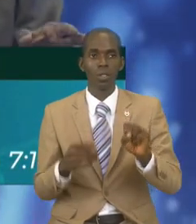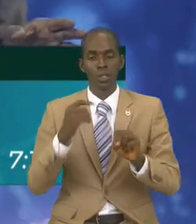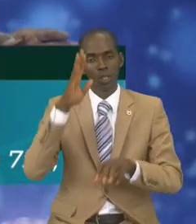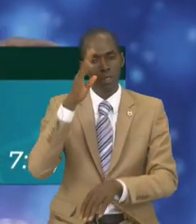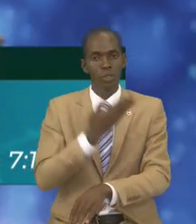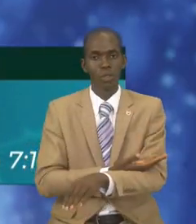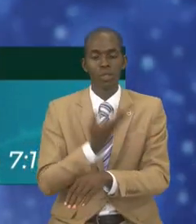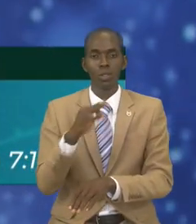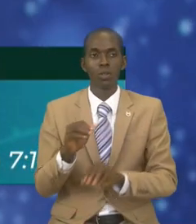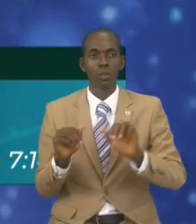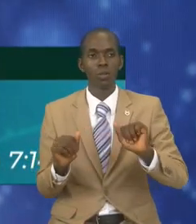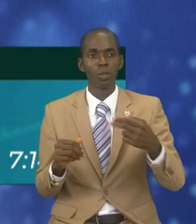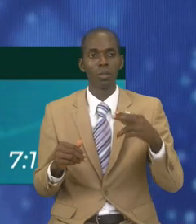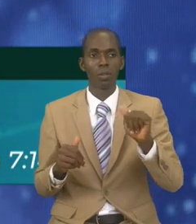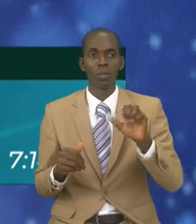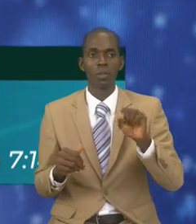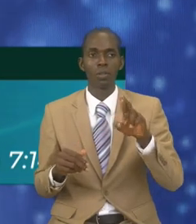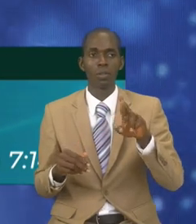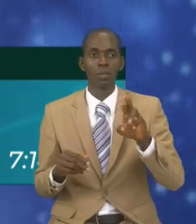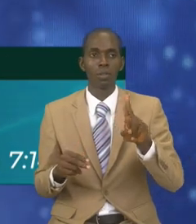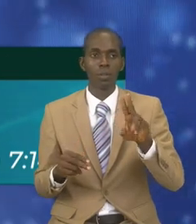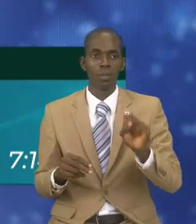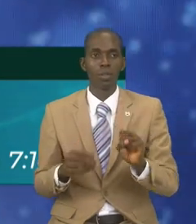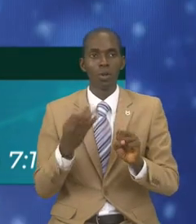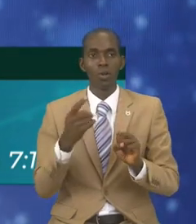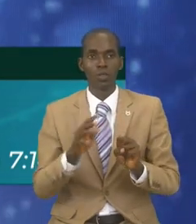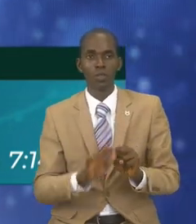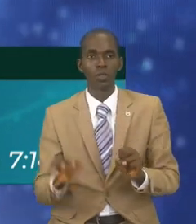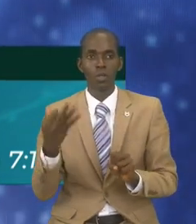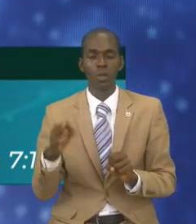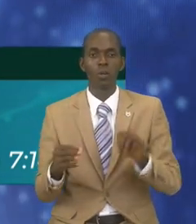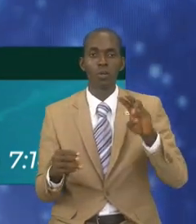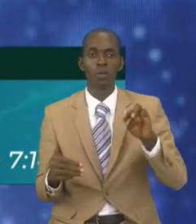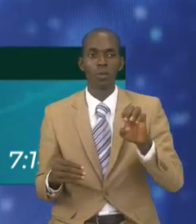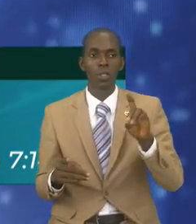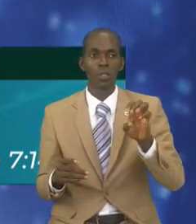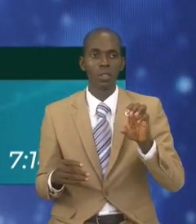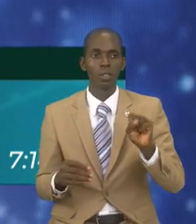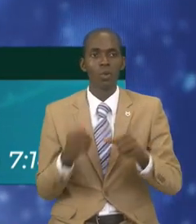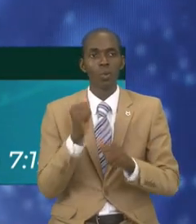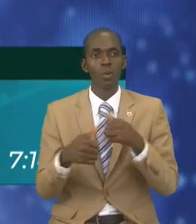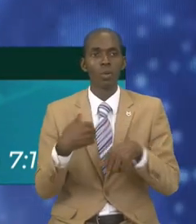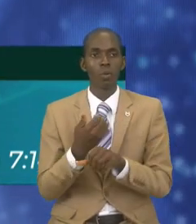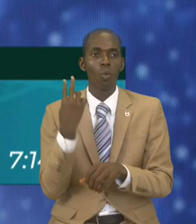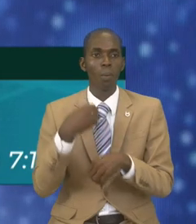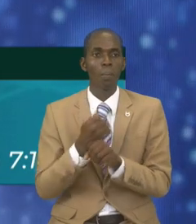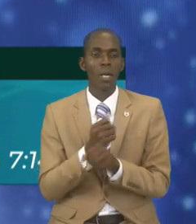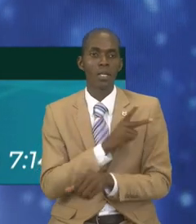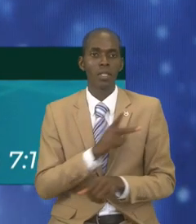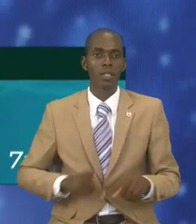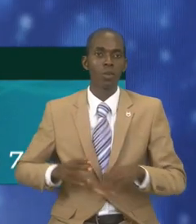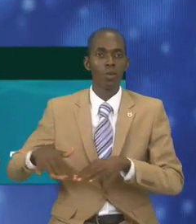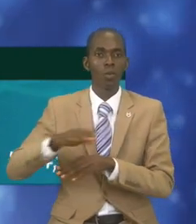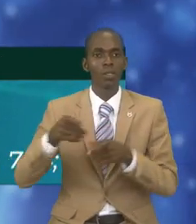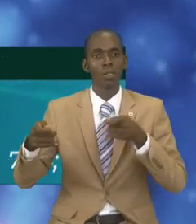the seed of the Medes, and the which was made king over the realm of the